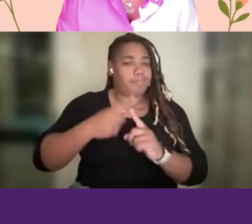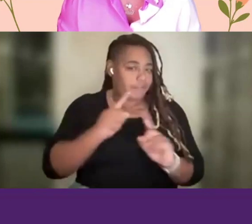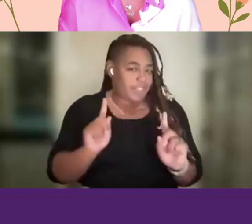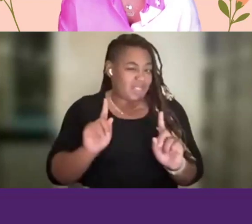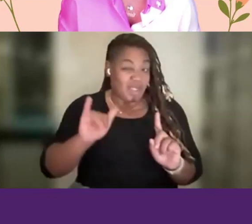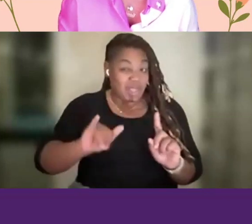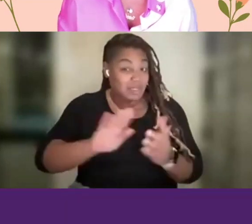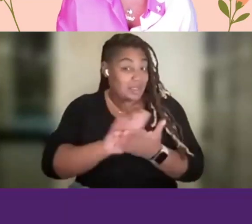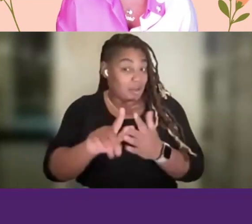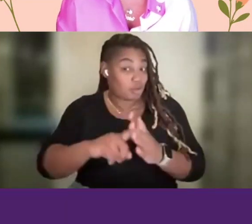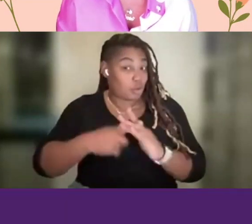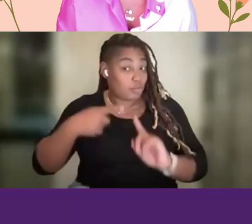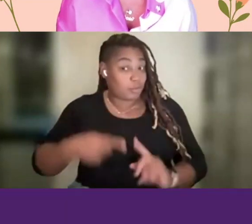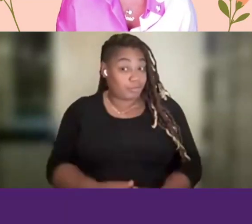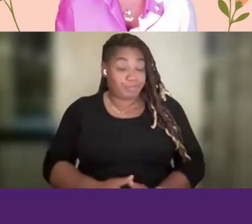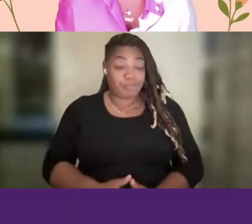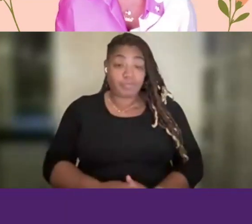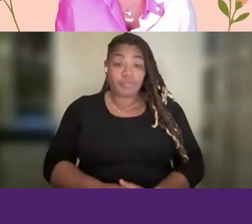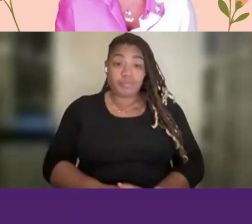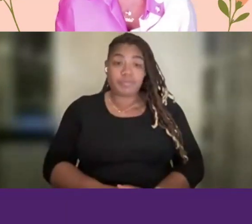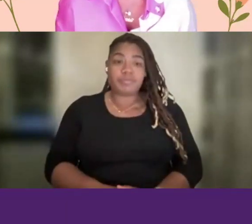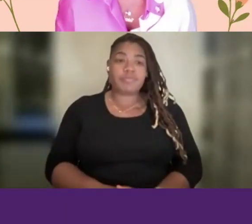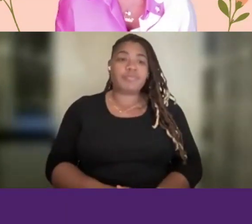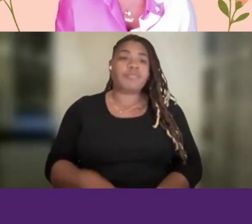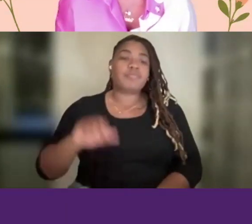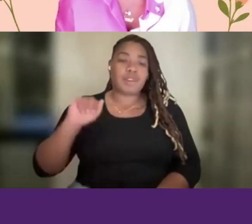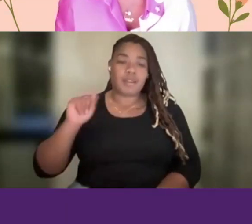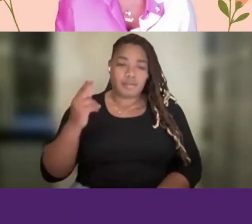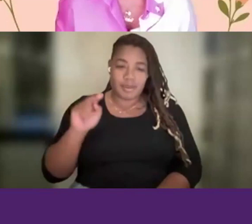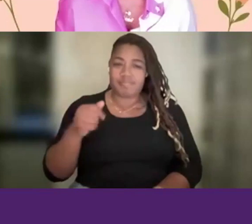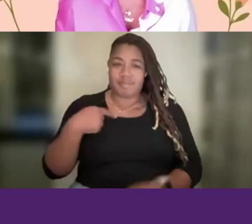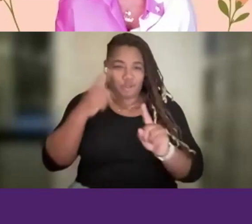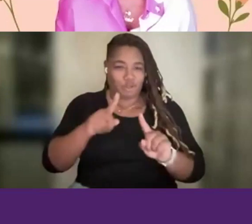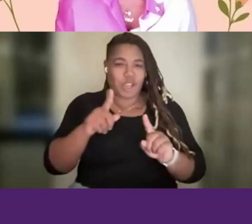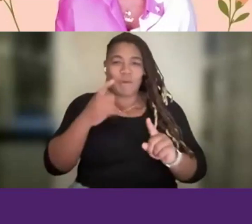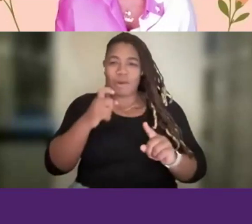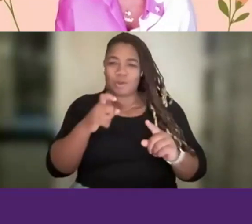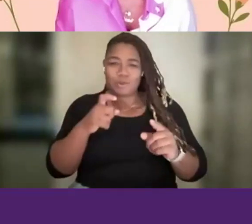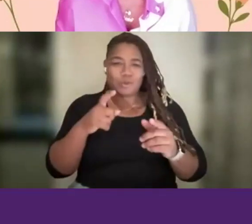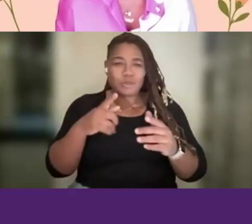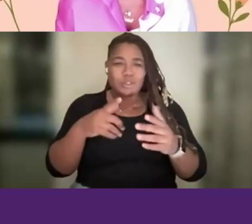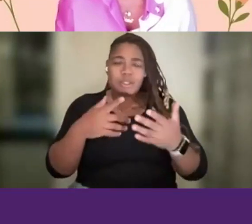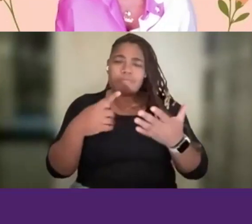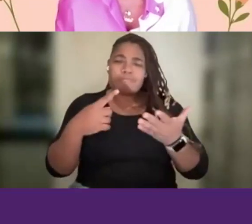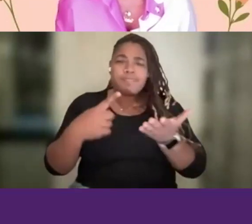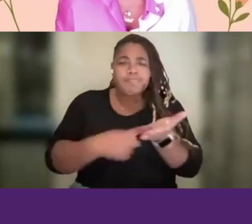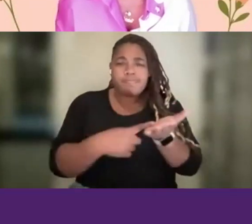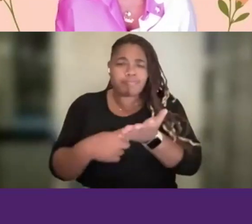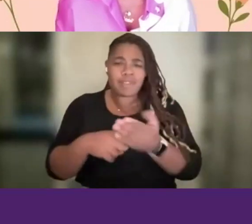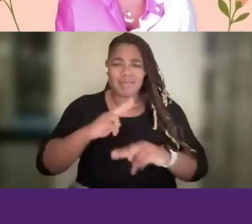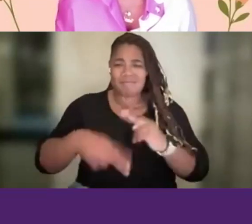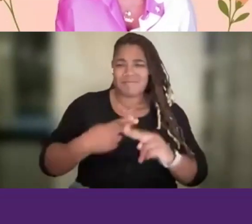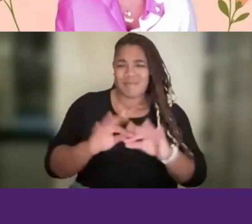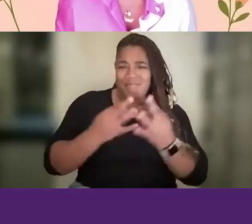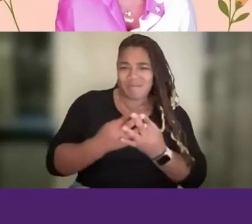point. I agree. I want to jump around a little bit and dig in more to the issue of family history and